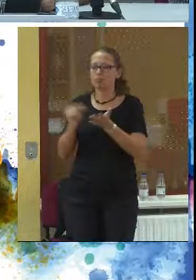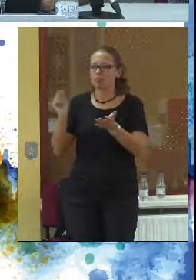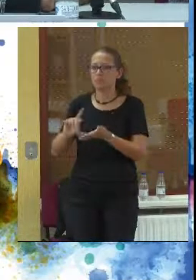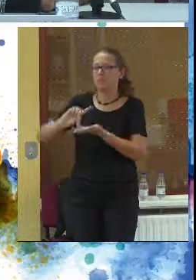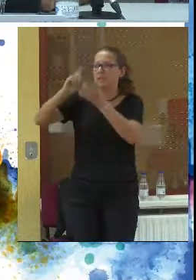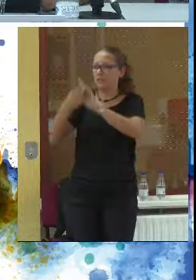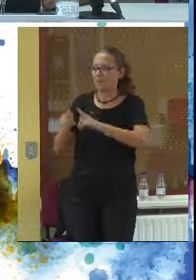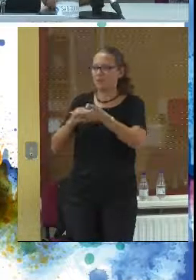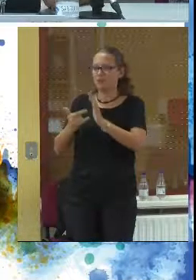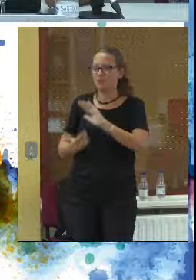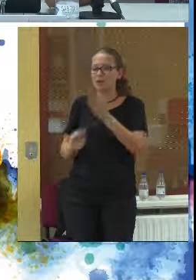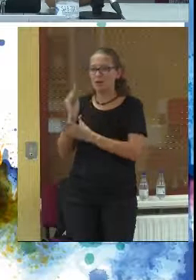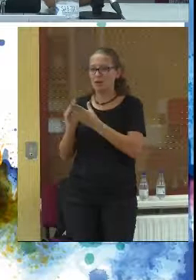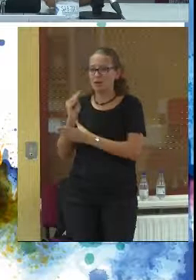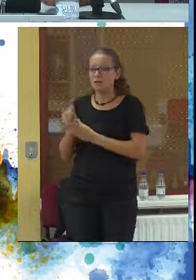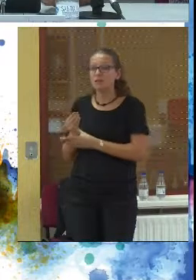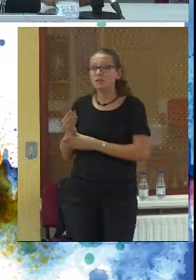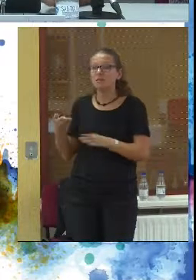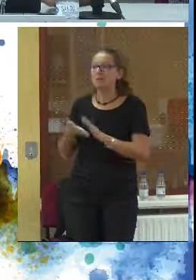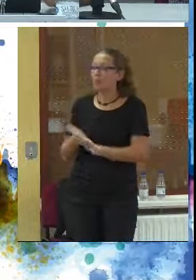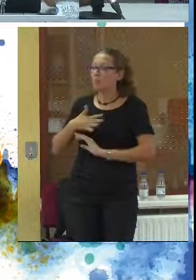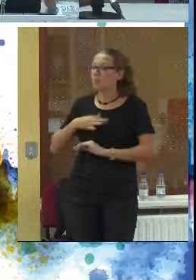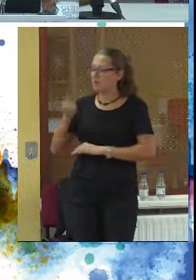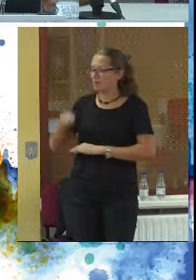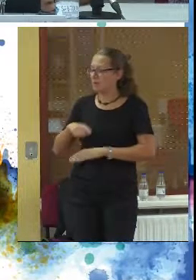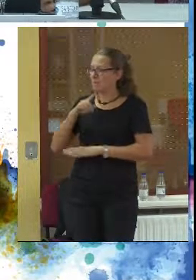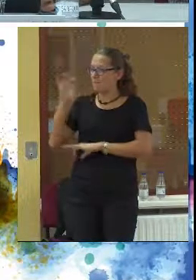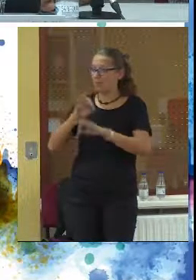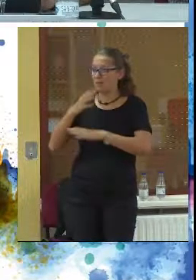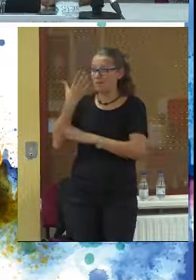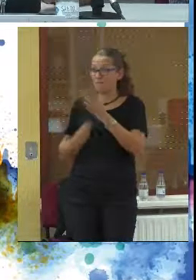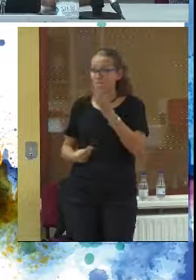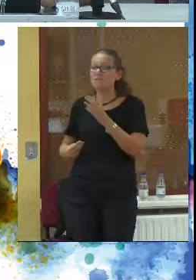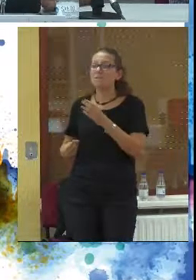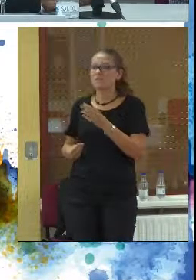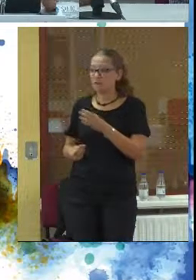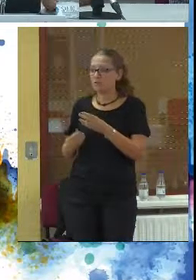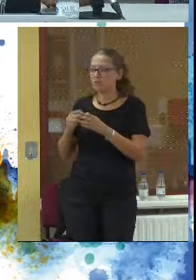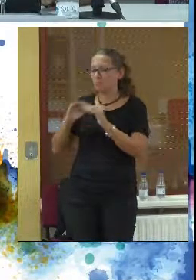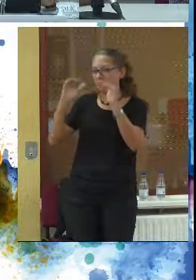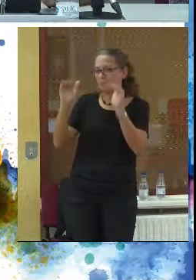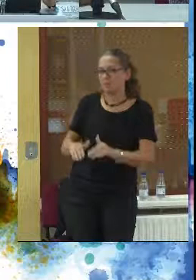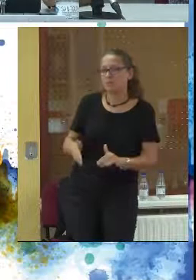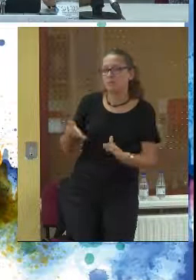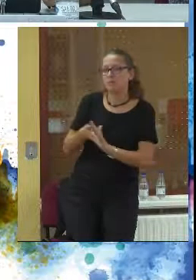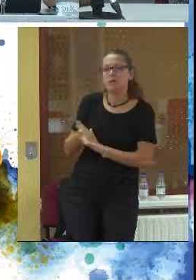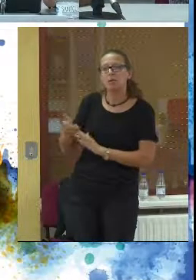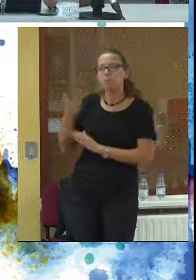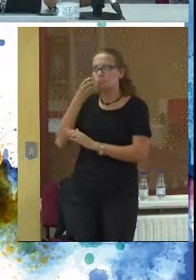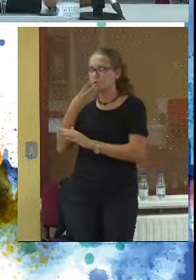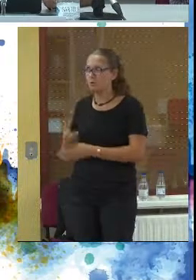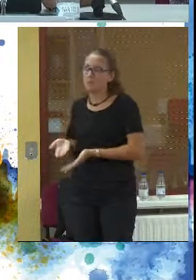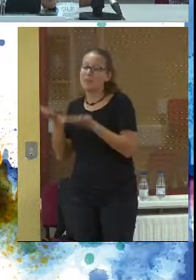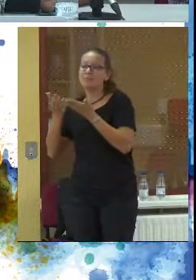changes in their production and overcome those defects more quickly and